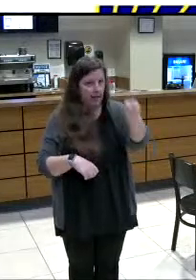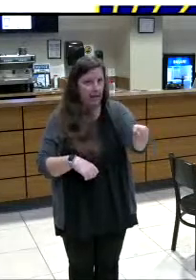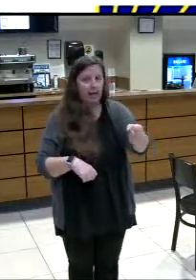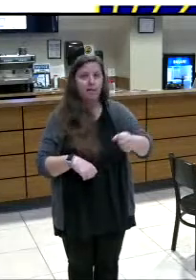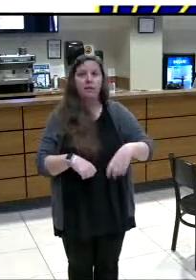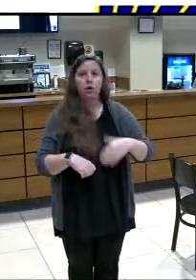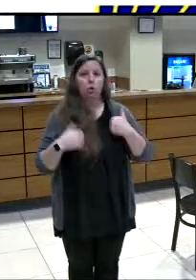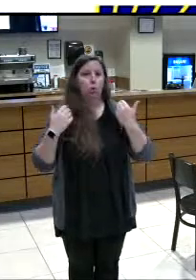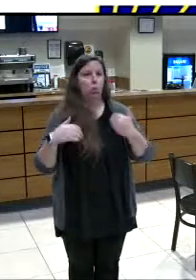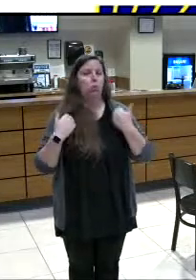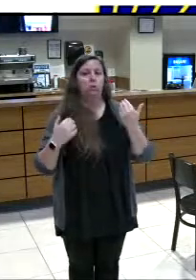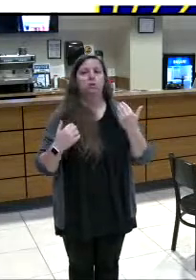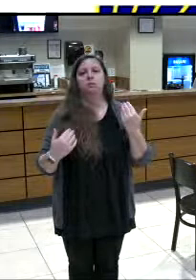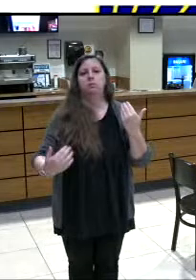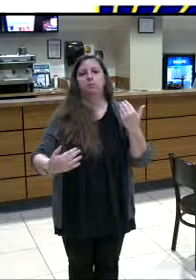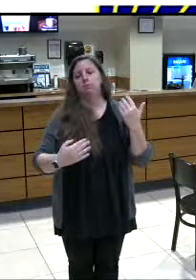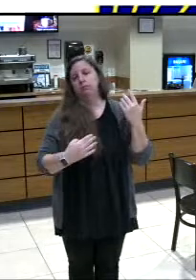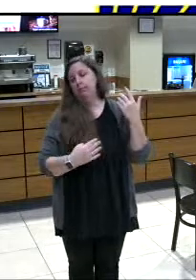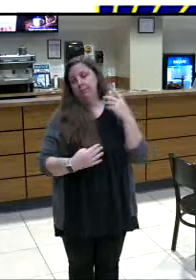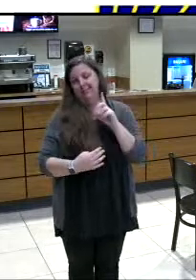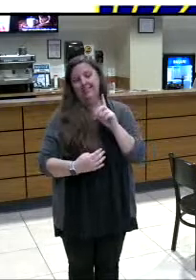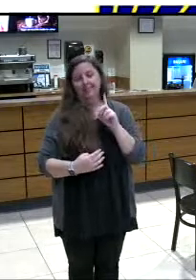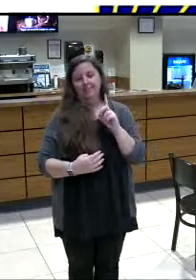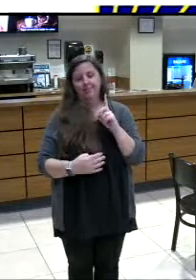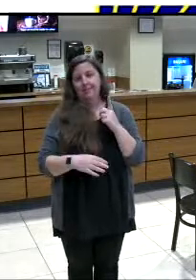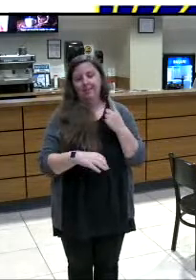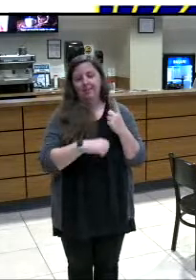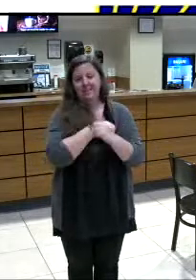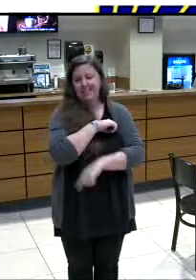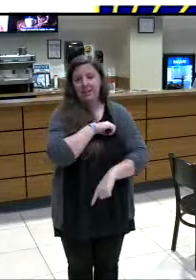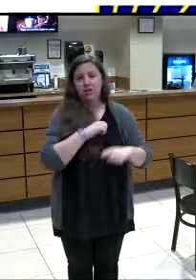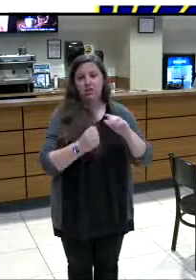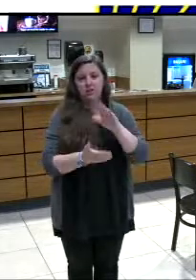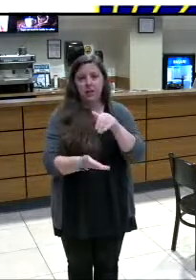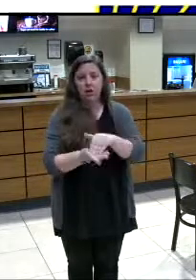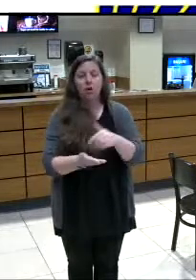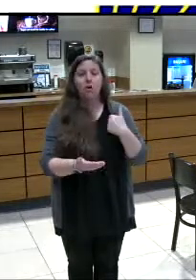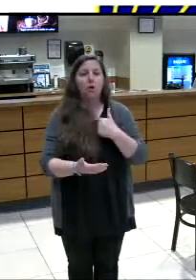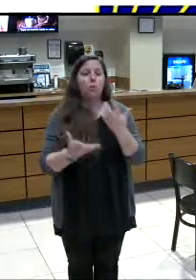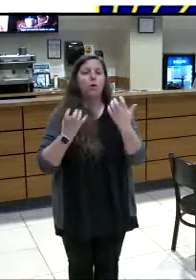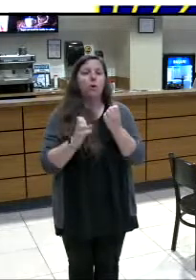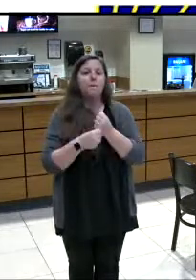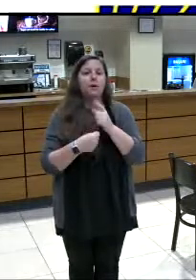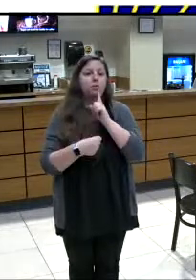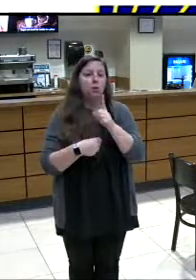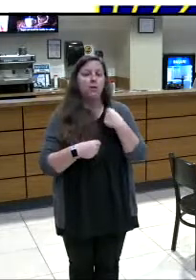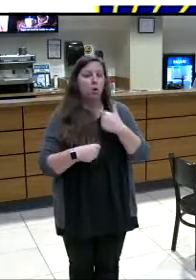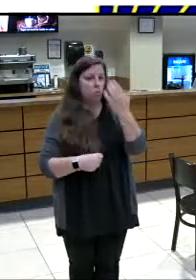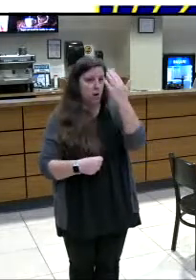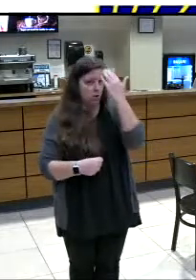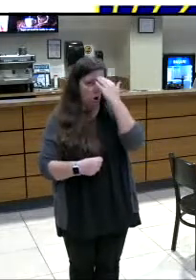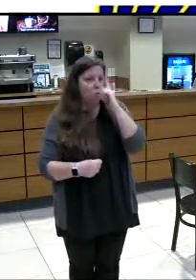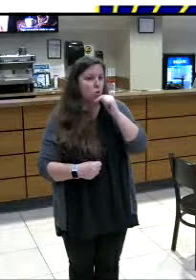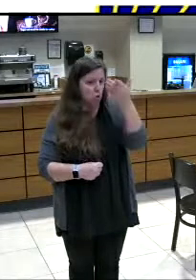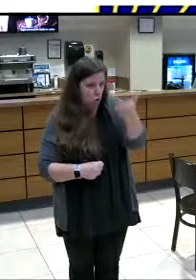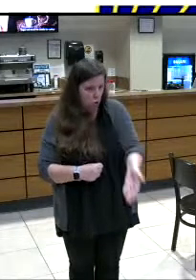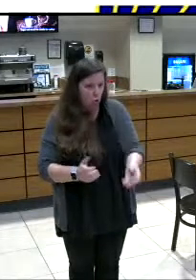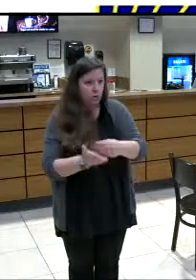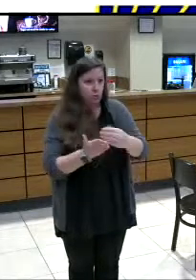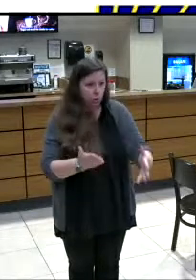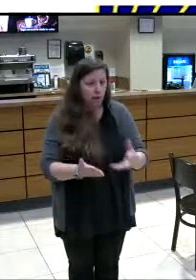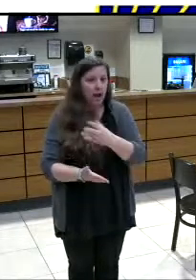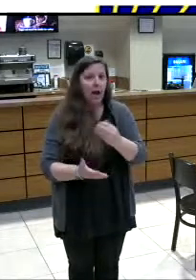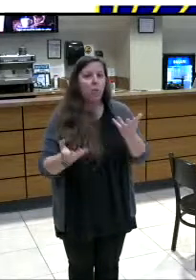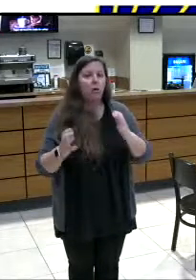We want to make sure that, one, we know who those students are, and that we can invite the family in, invite